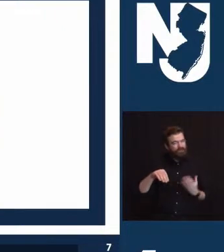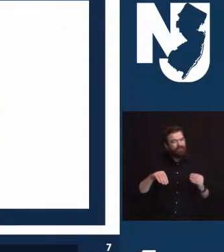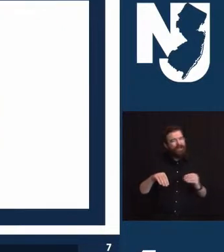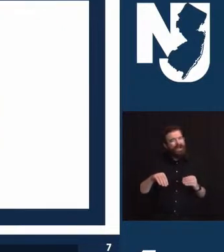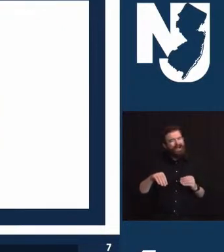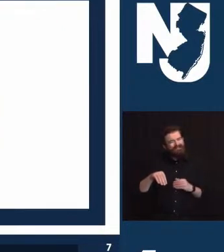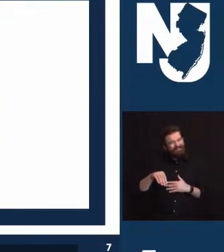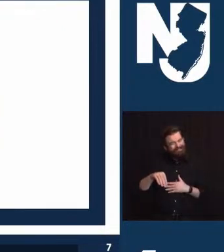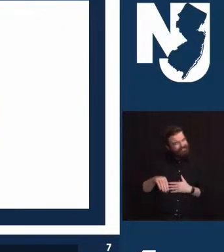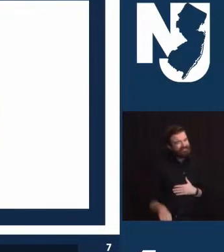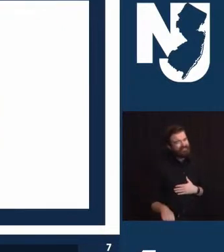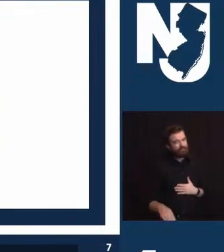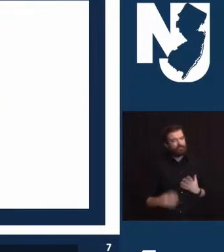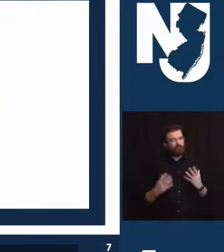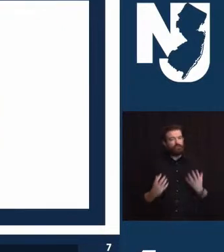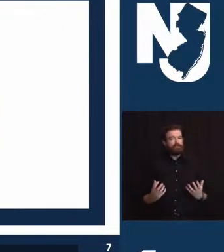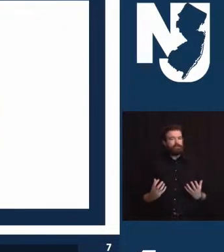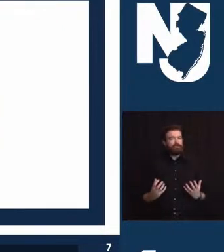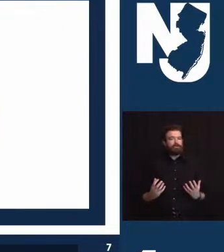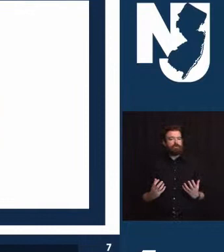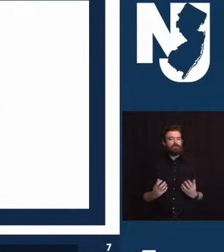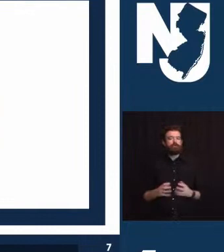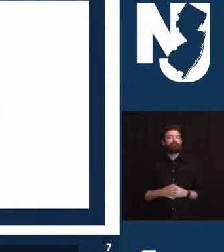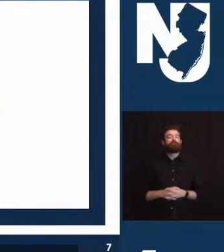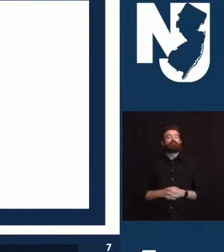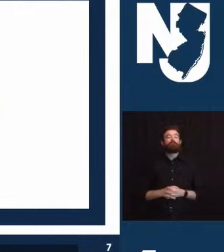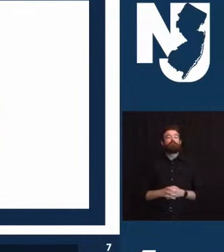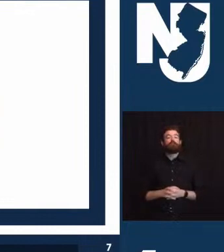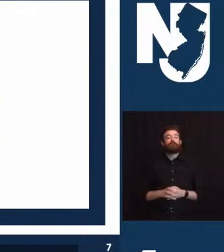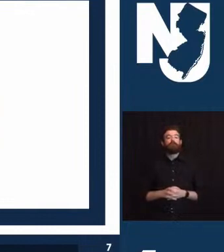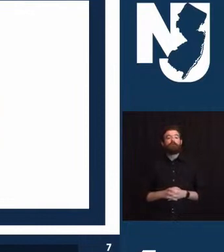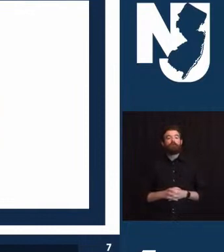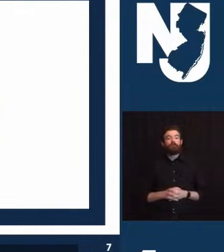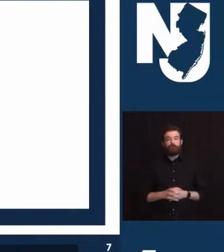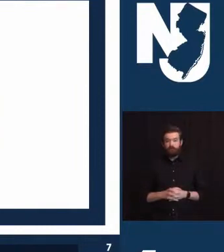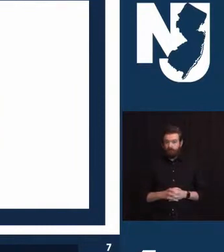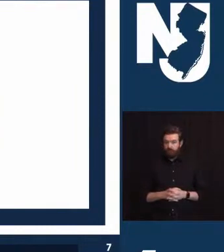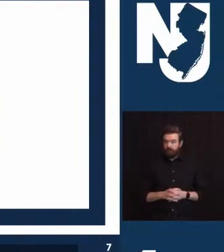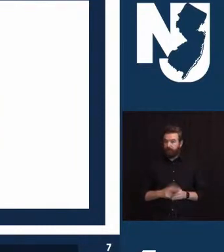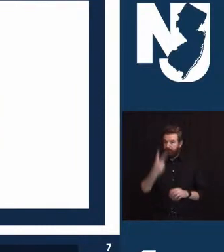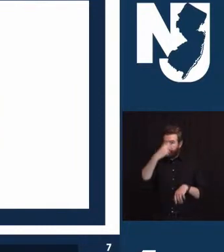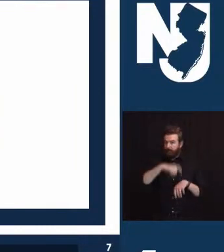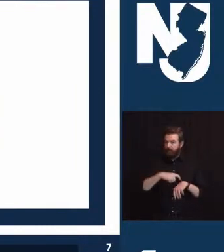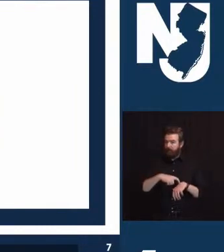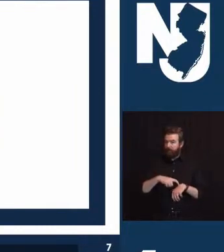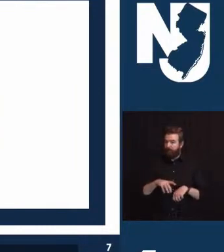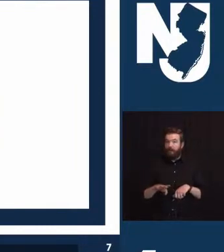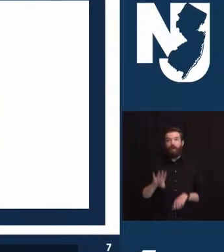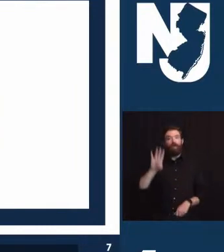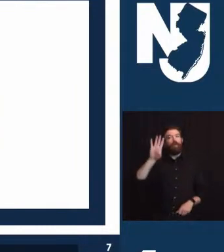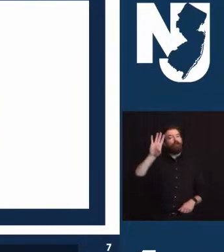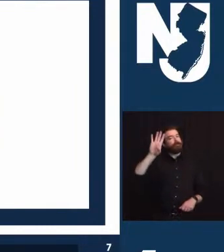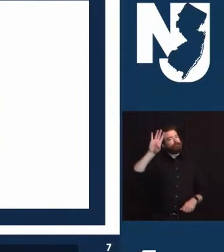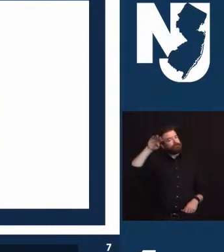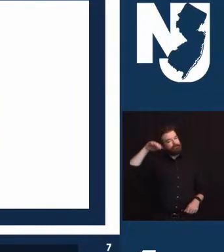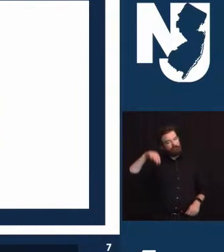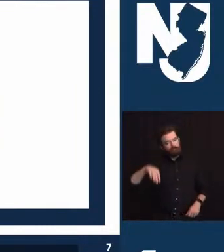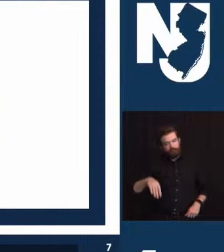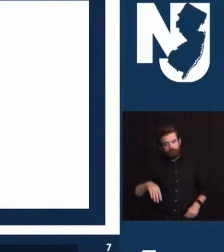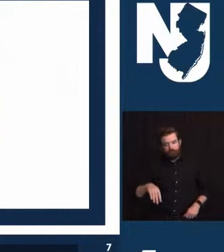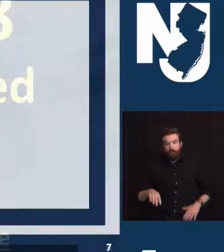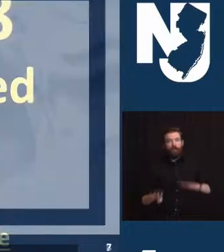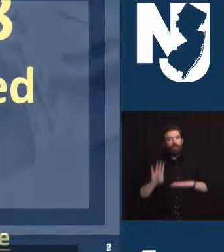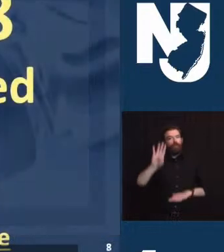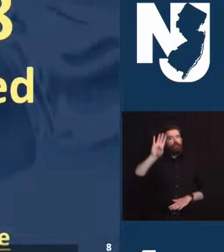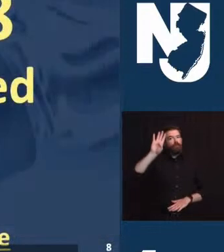crushed the curve twice. We are determined to make sure that there is not a third time. And with that, let's take a look at the